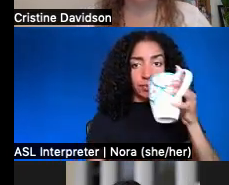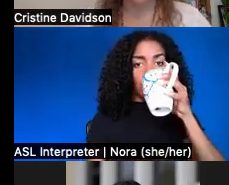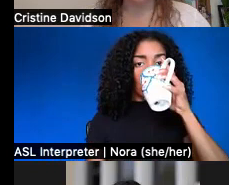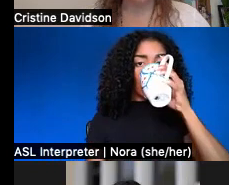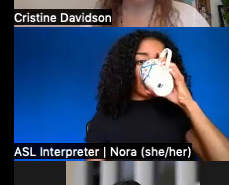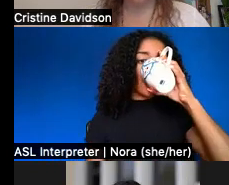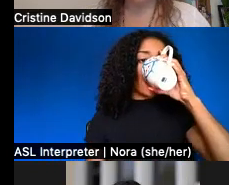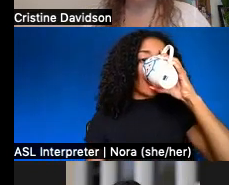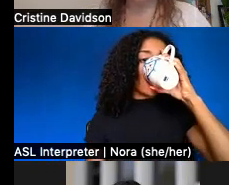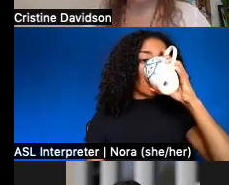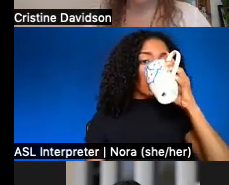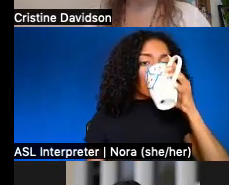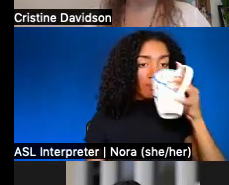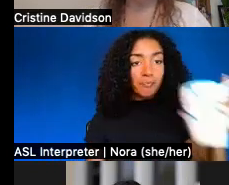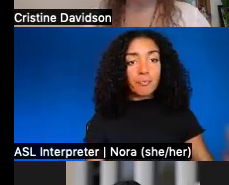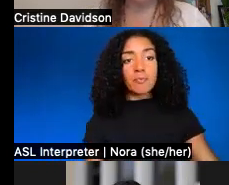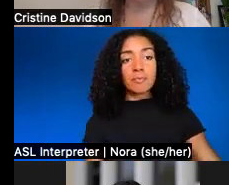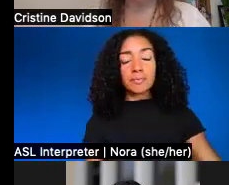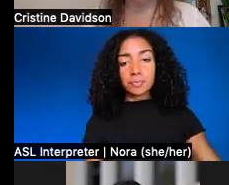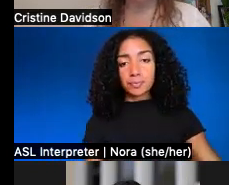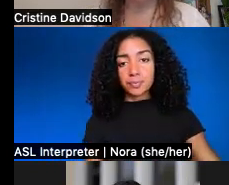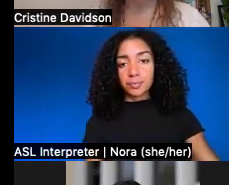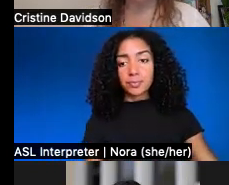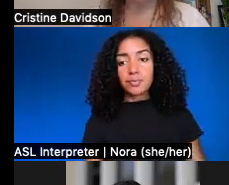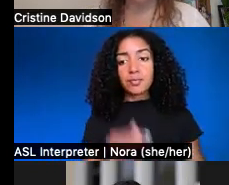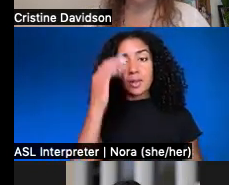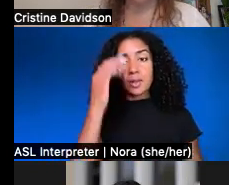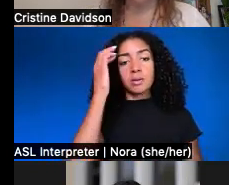we've already talked about a lot of this impact, right?